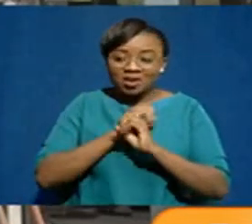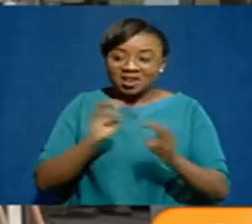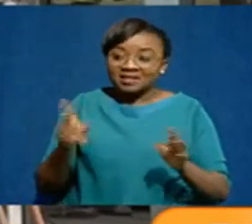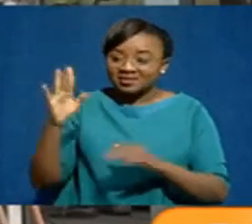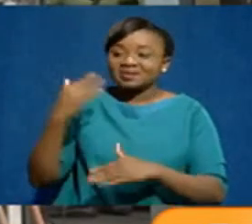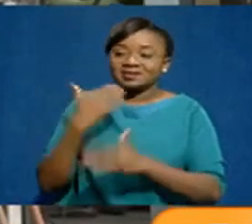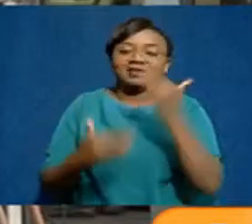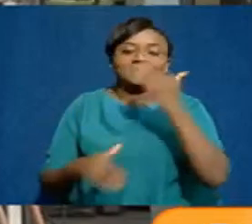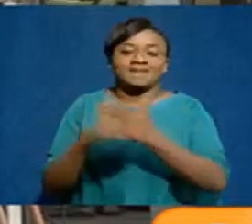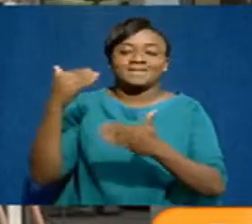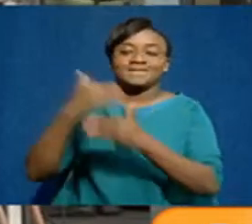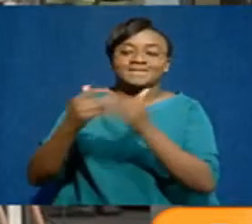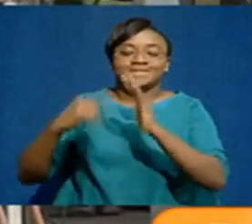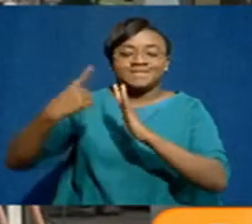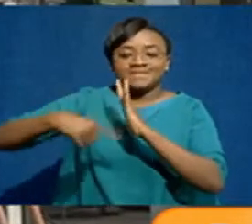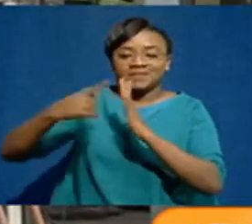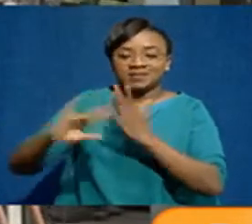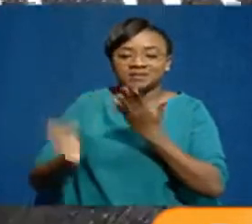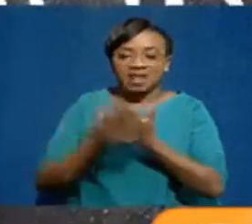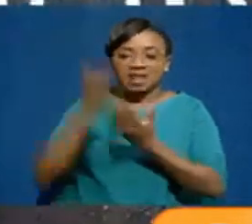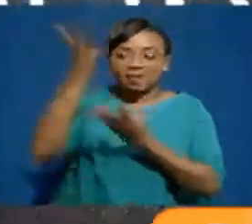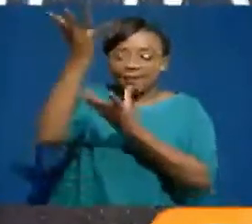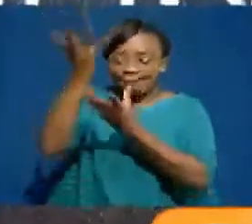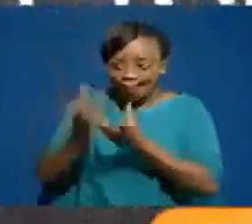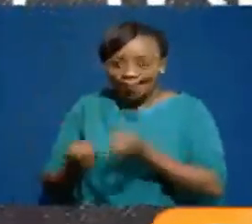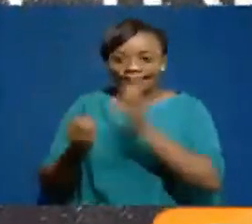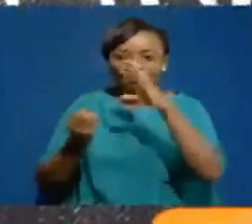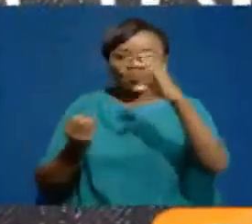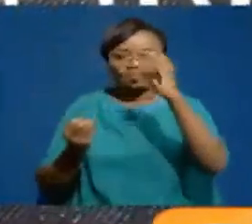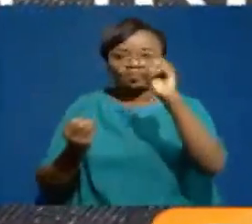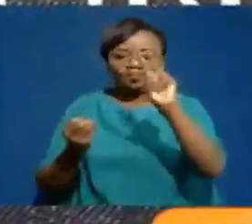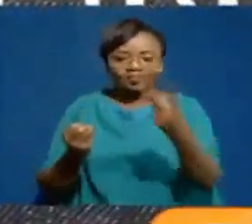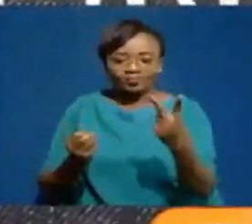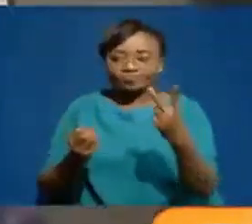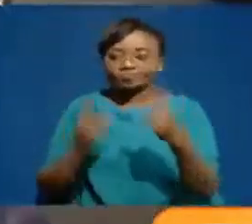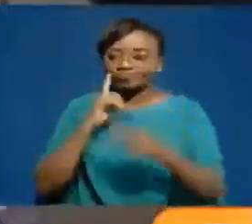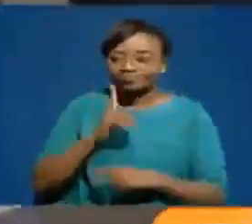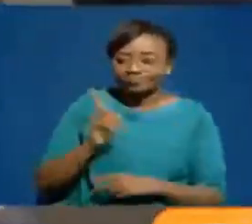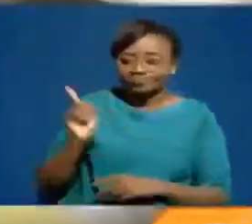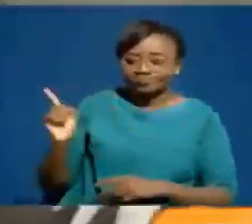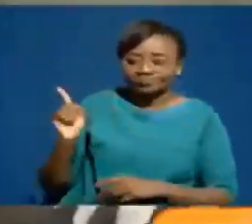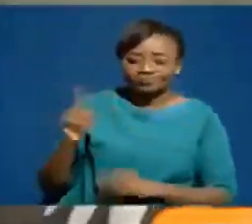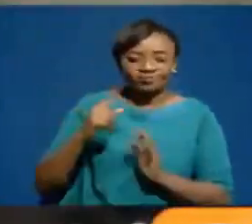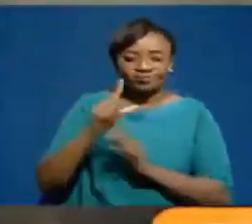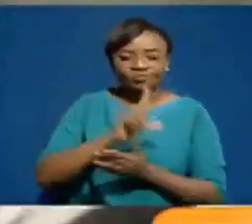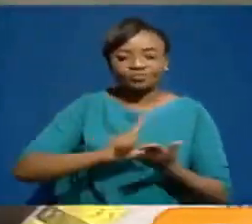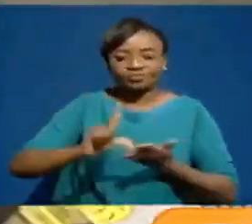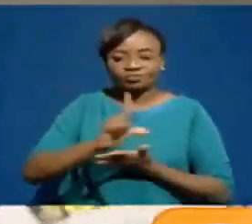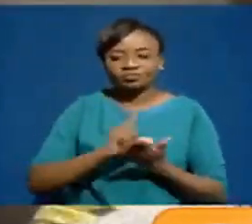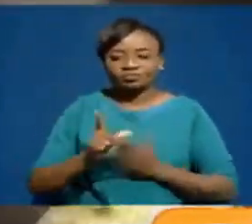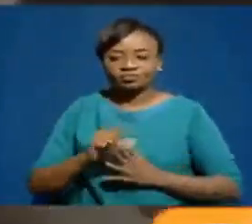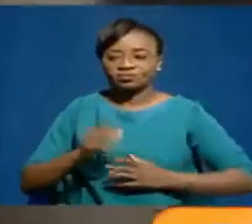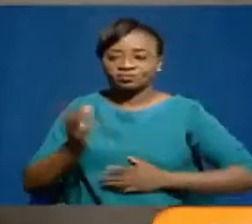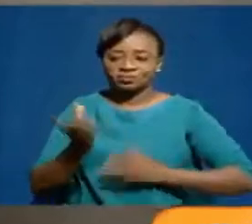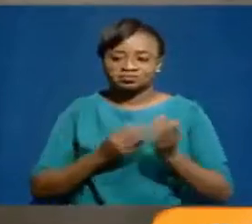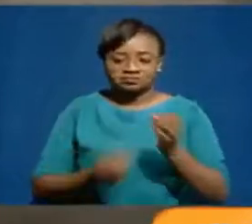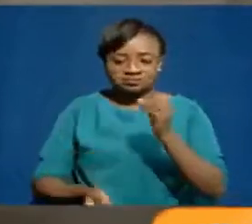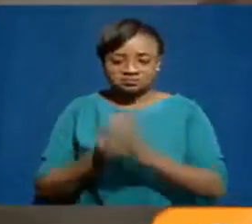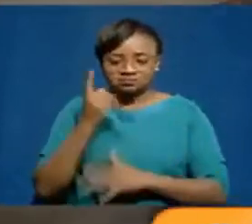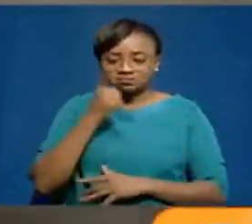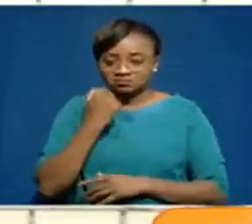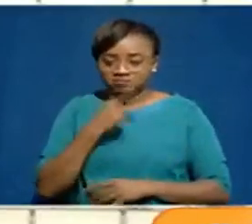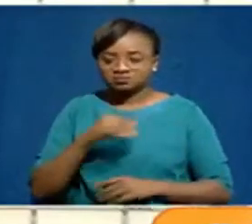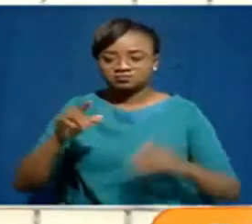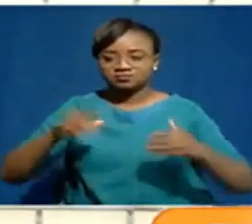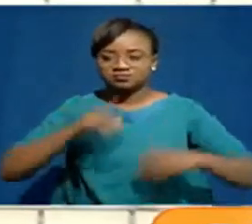carbon dioxide from the atmosphere. This is Octavia Carbon, a local climate action venture founded by three young